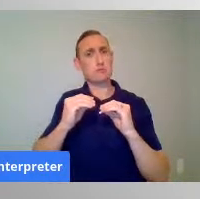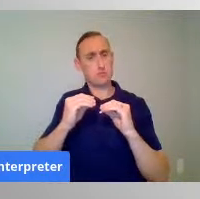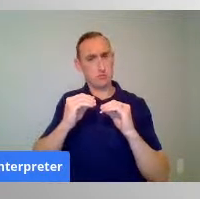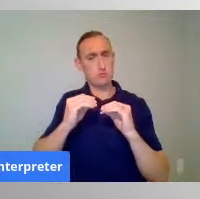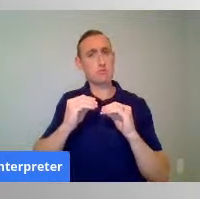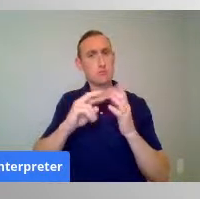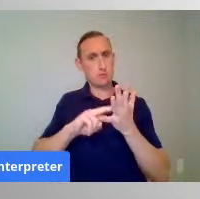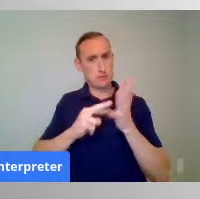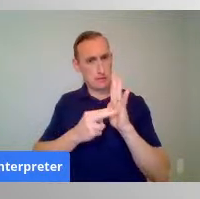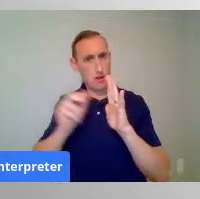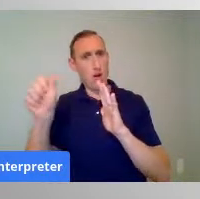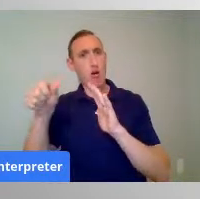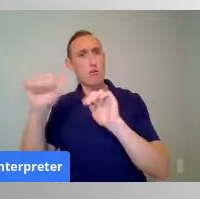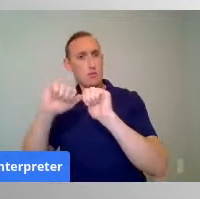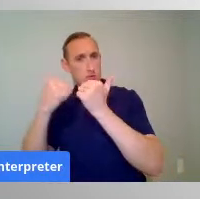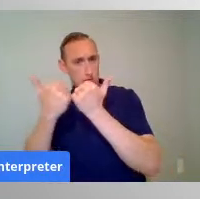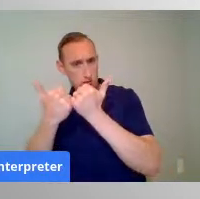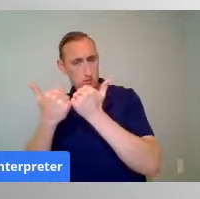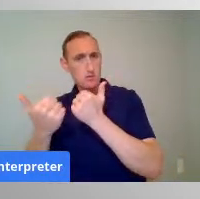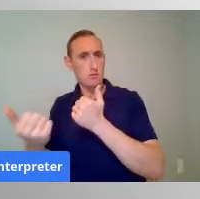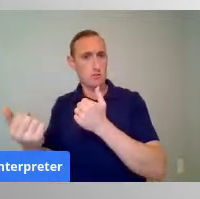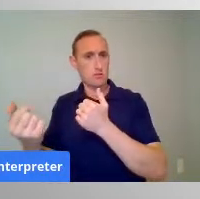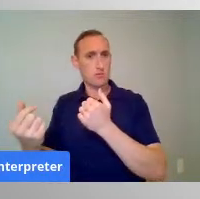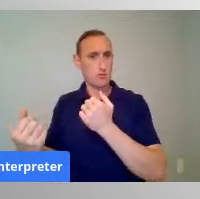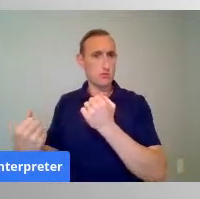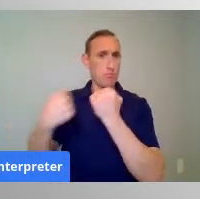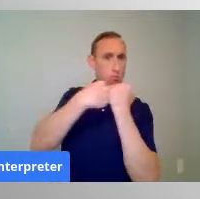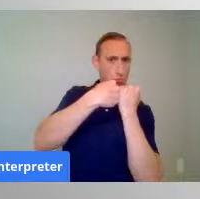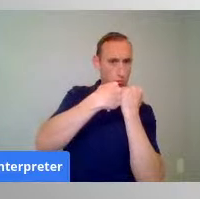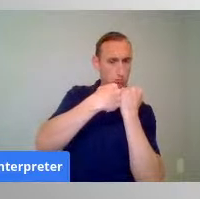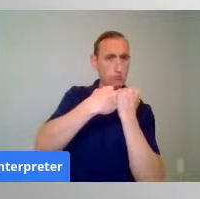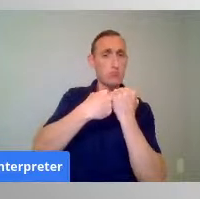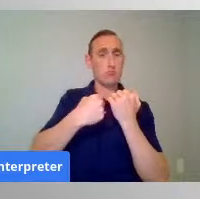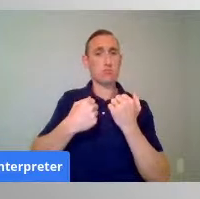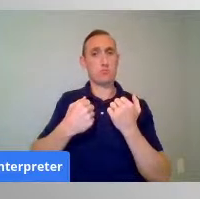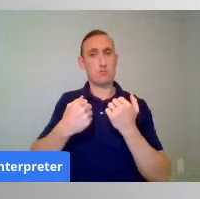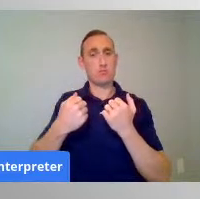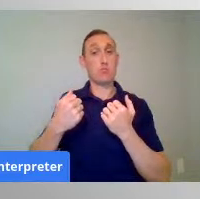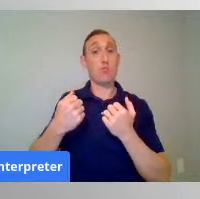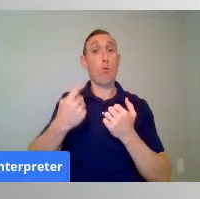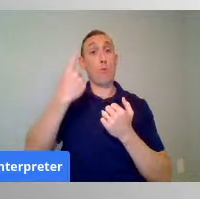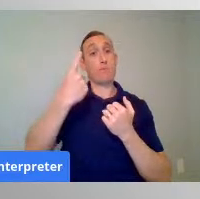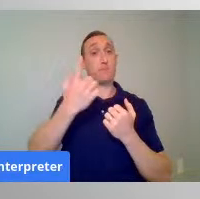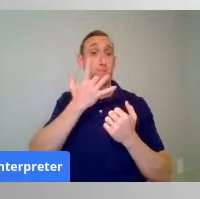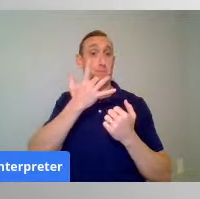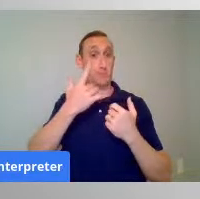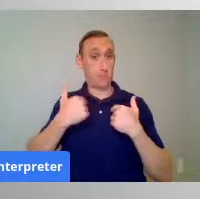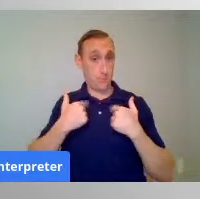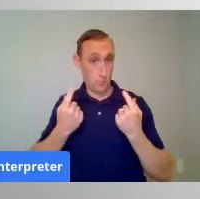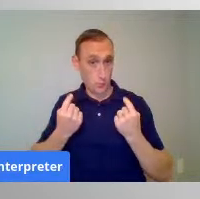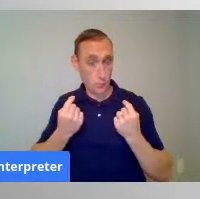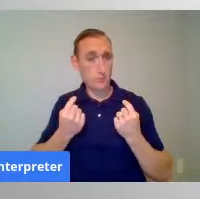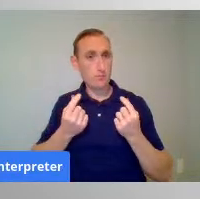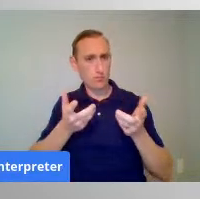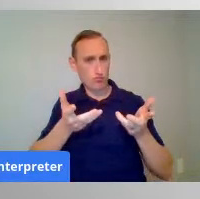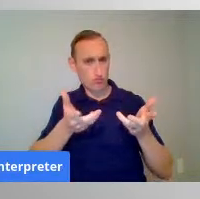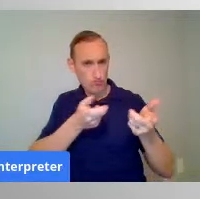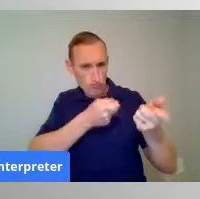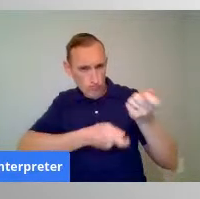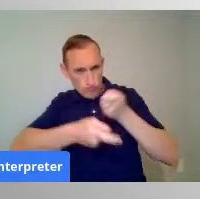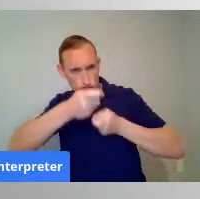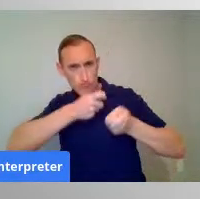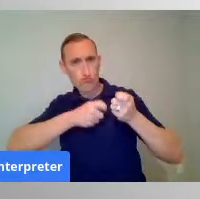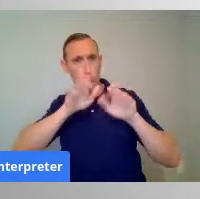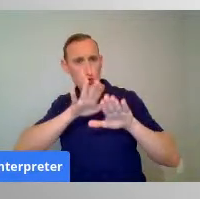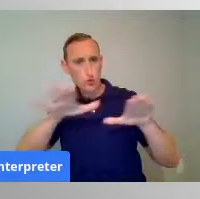outside agencies talk about different ways. One of my favorite things to do is get kids into poetry and poetry